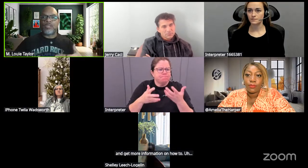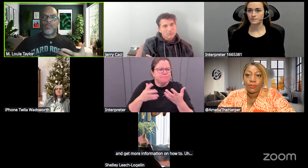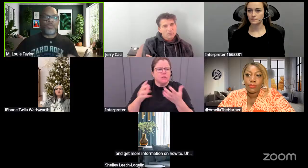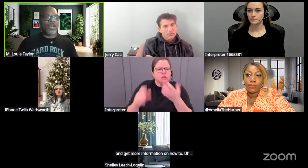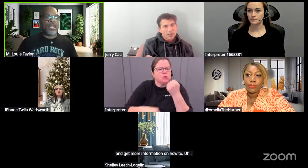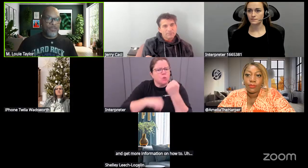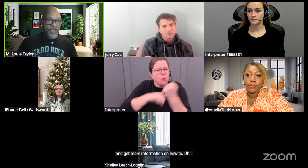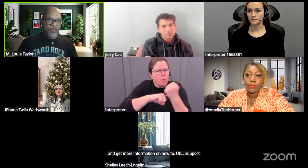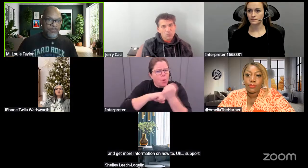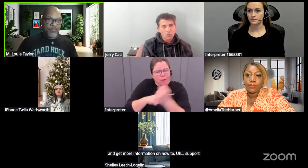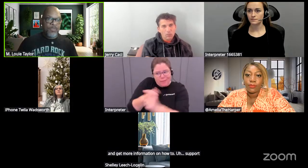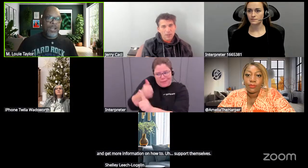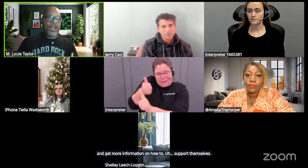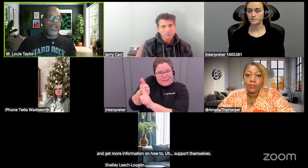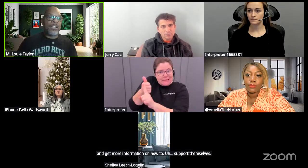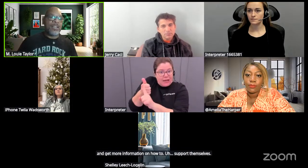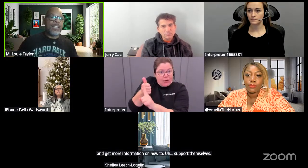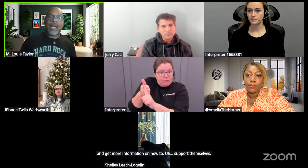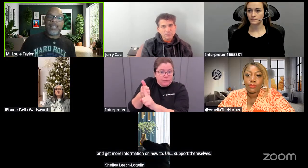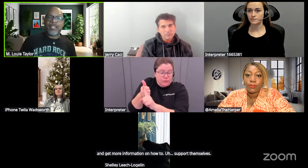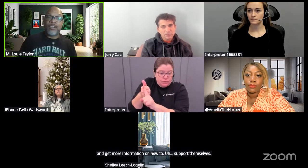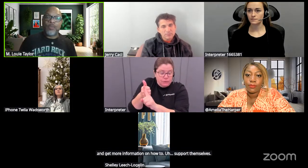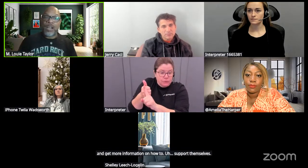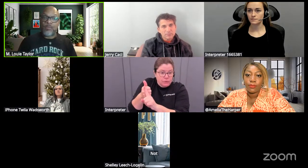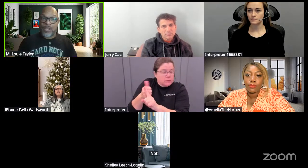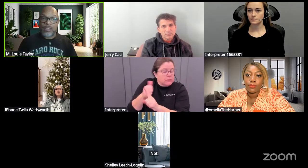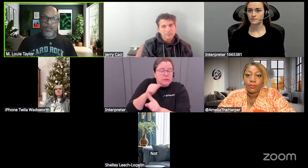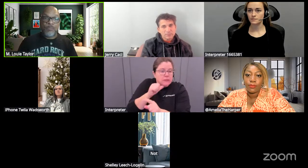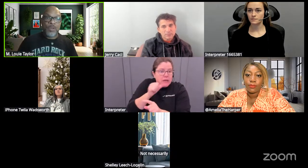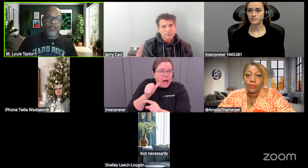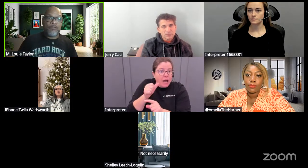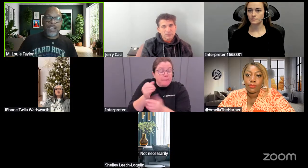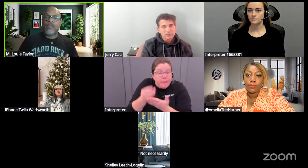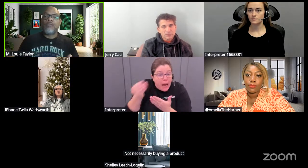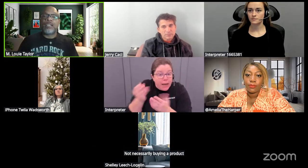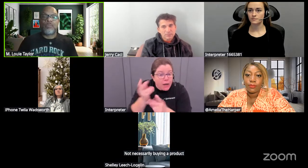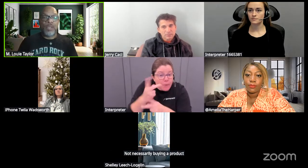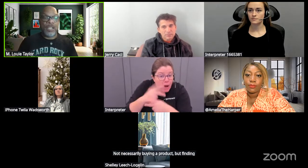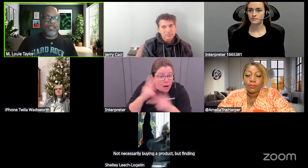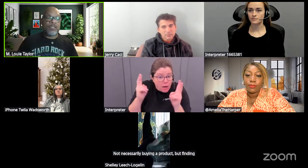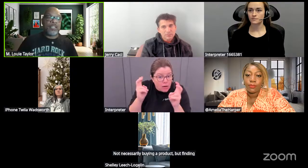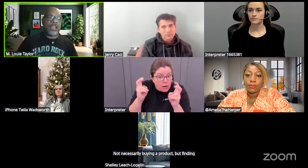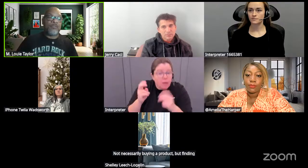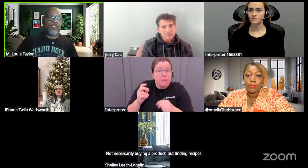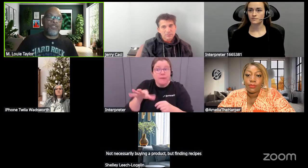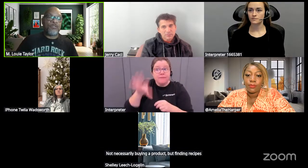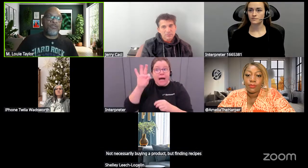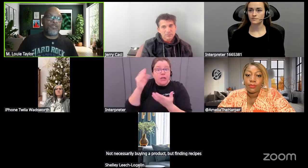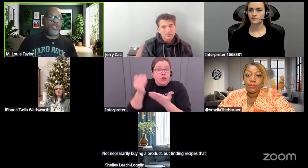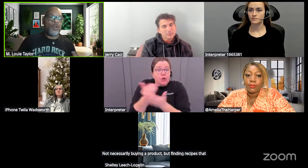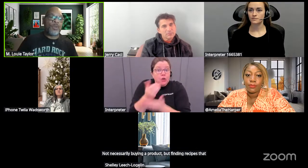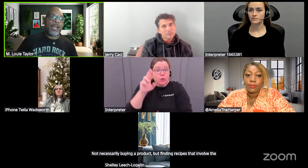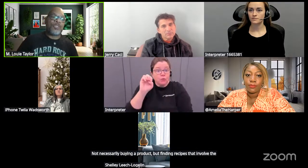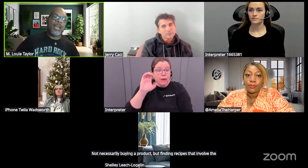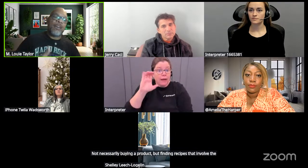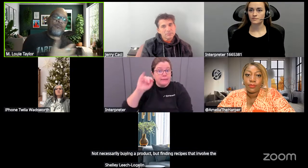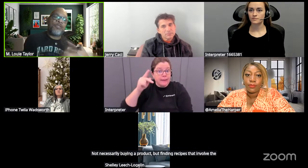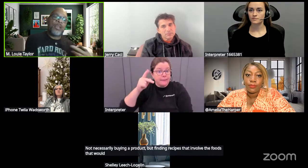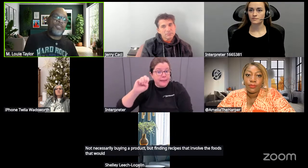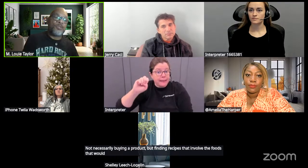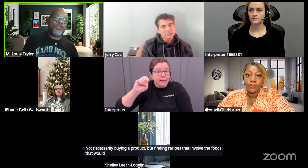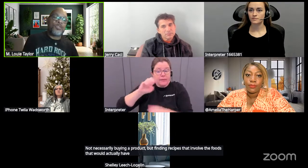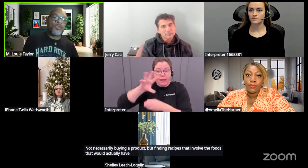support themselves, uh, not necessarily buying a product, but finding recipes that involve the foods that would actually